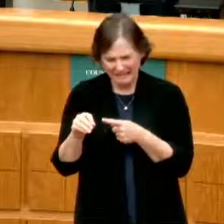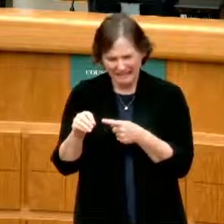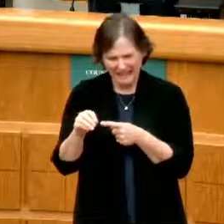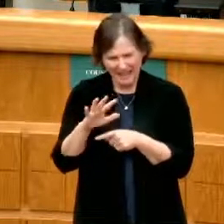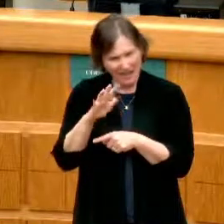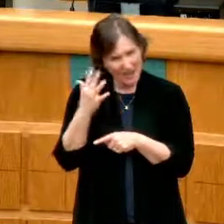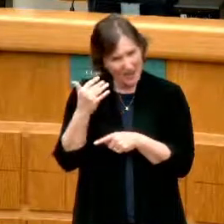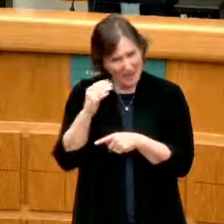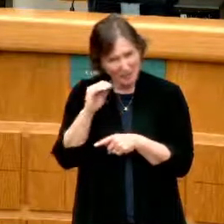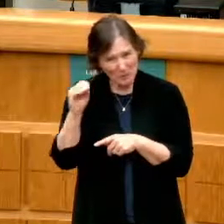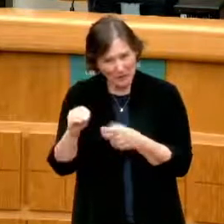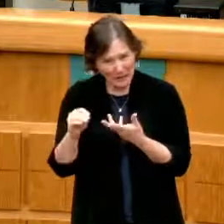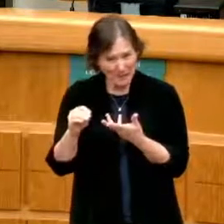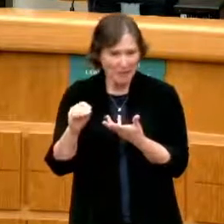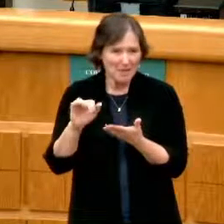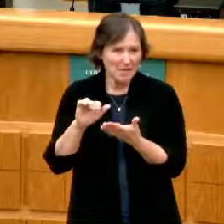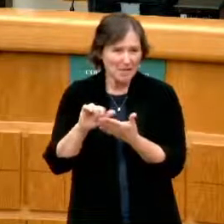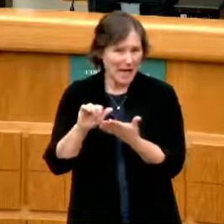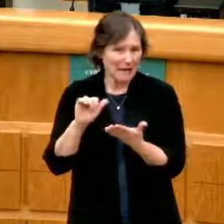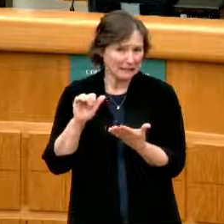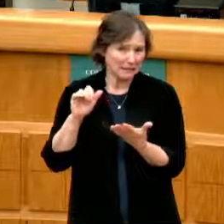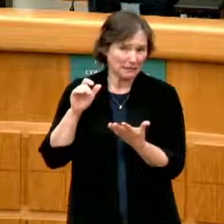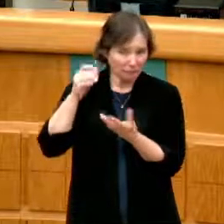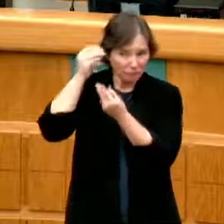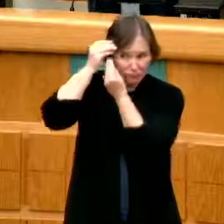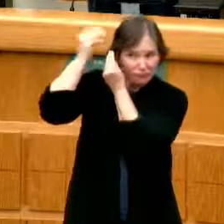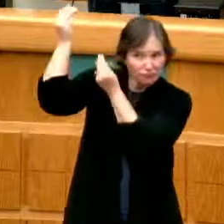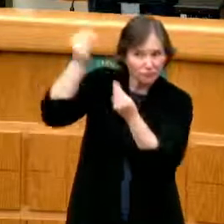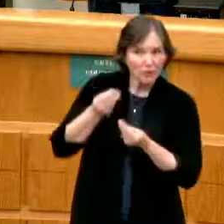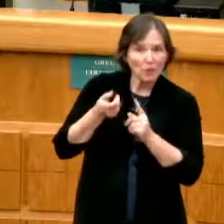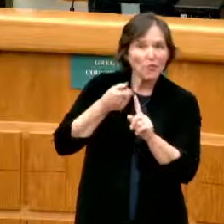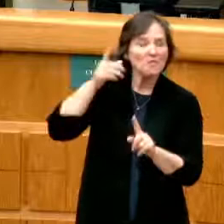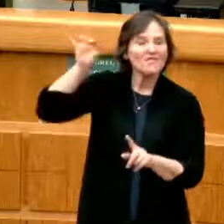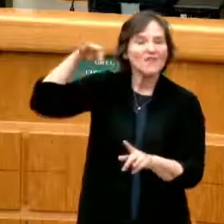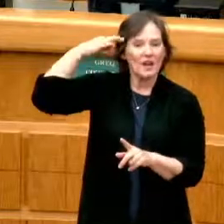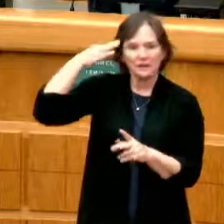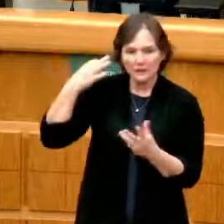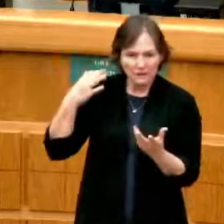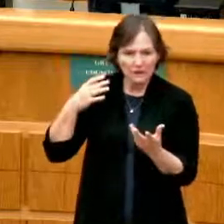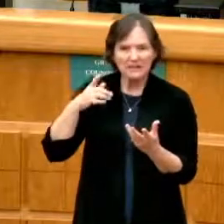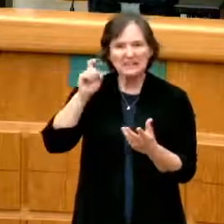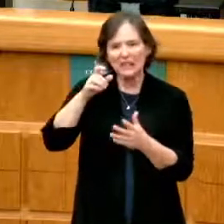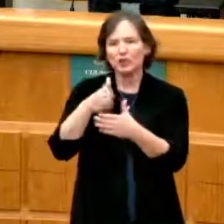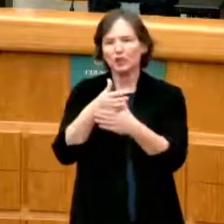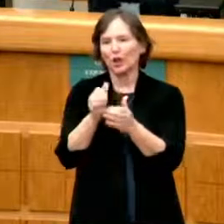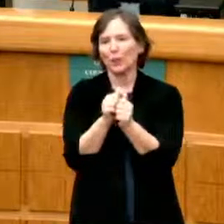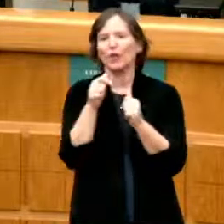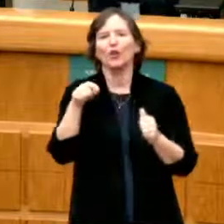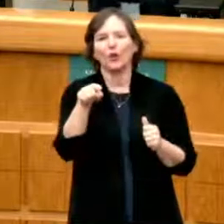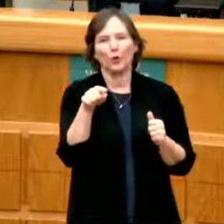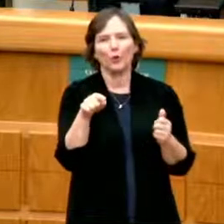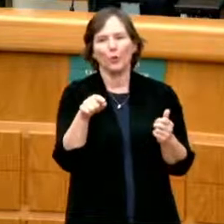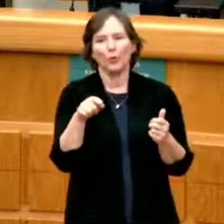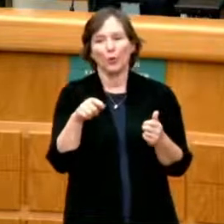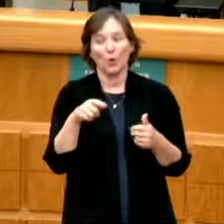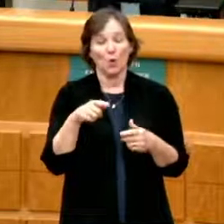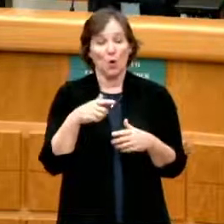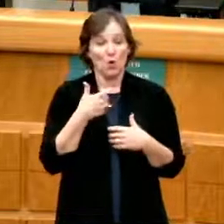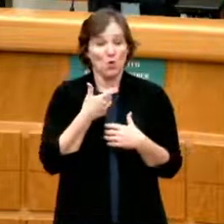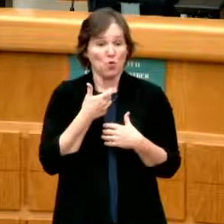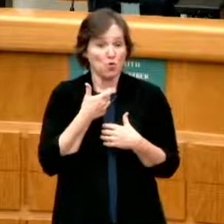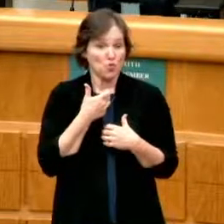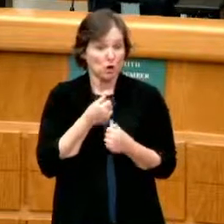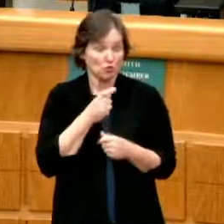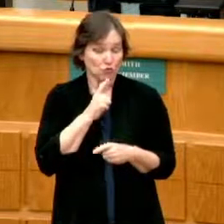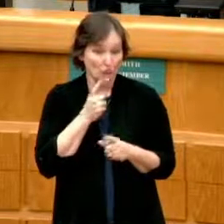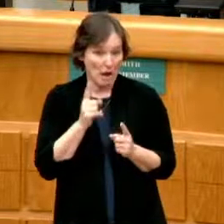that because it's what we know, and you need to know what we know. And so we do have confidence that that should happen